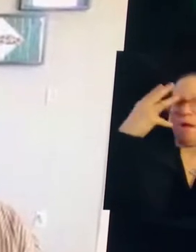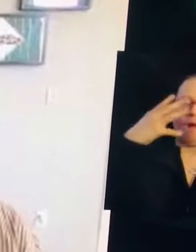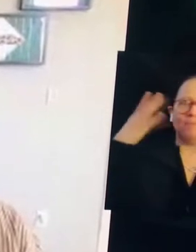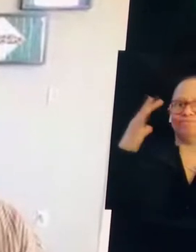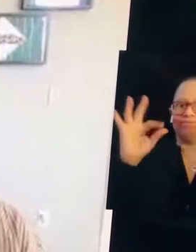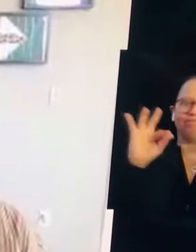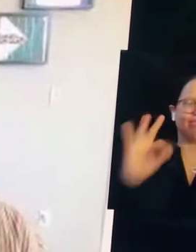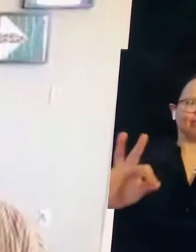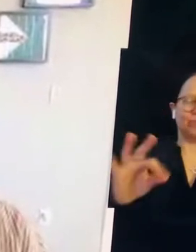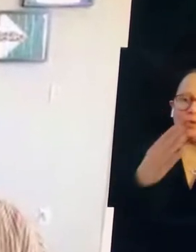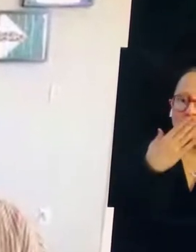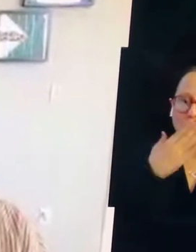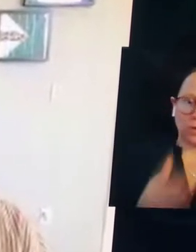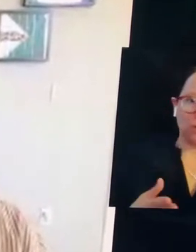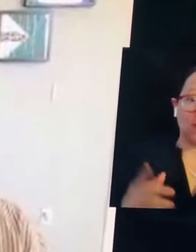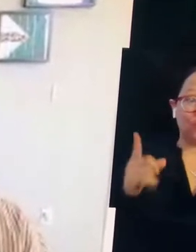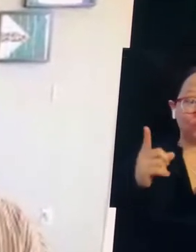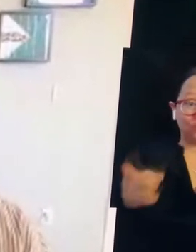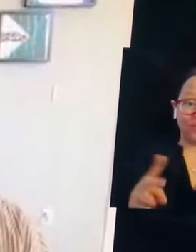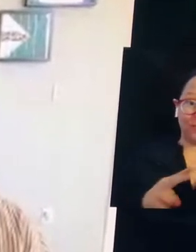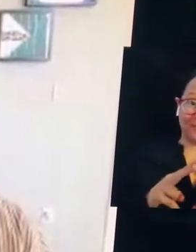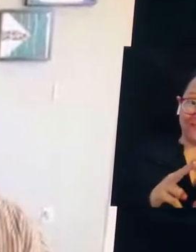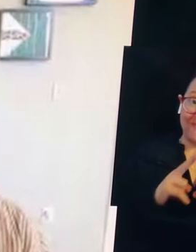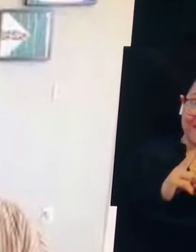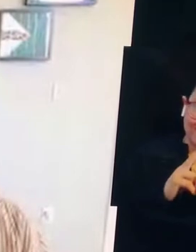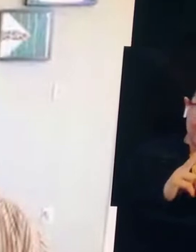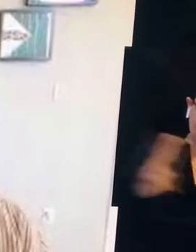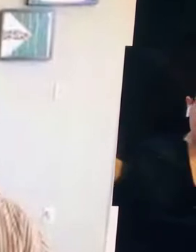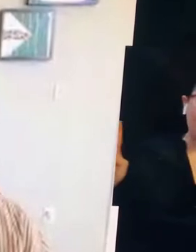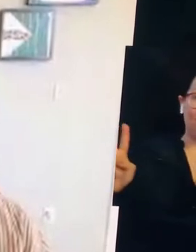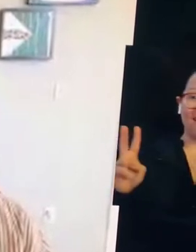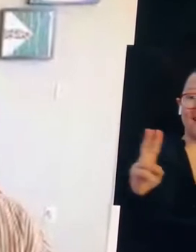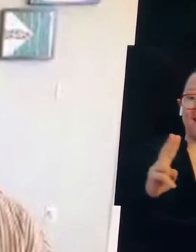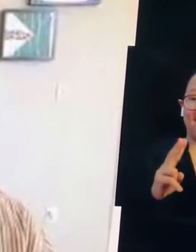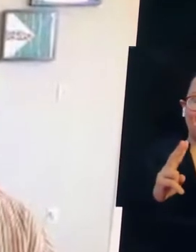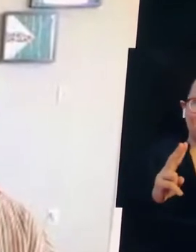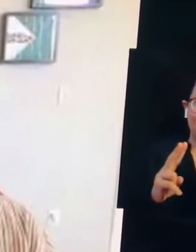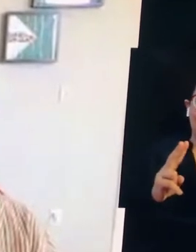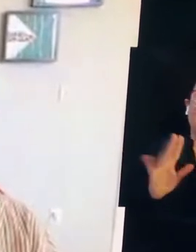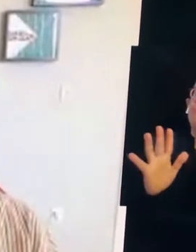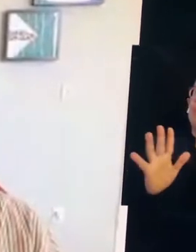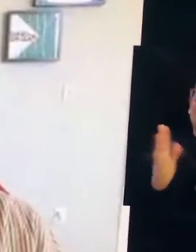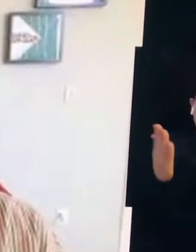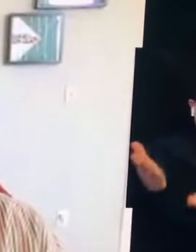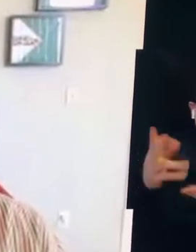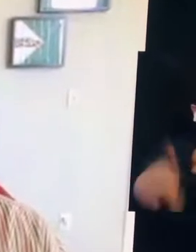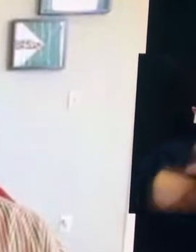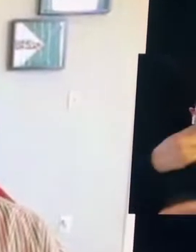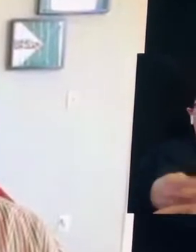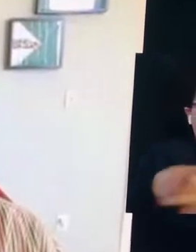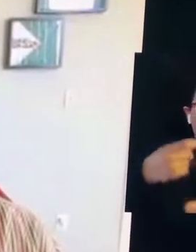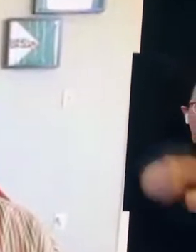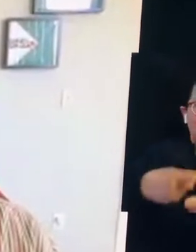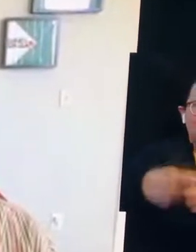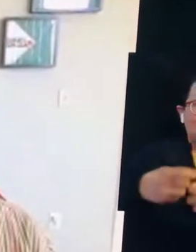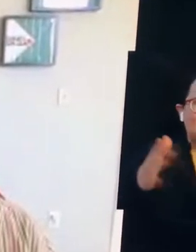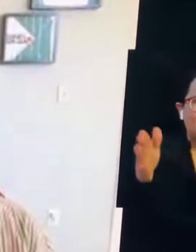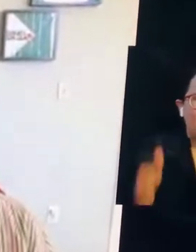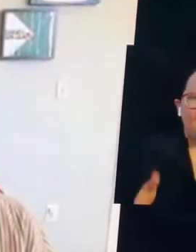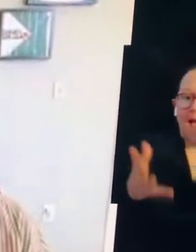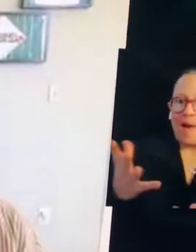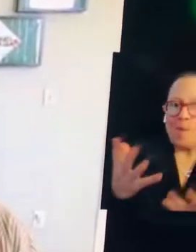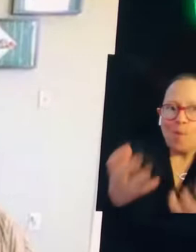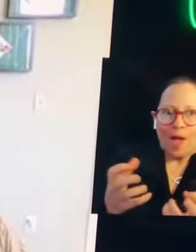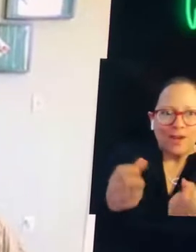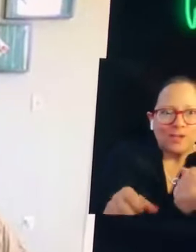was very much the kind of Latina that I wanted to make sure that we promoted at